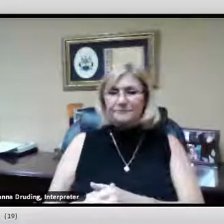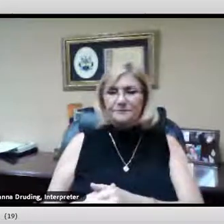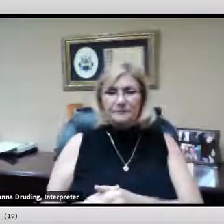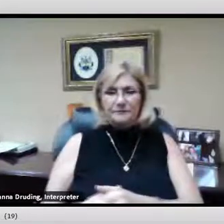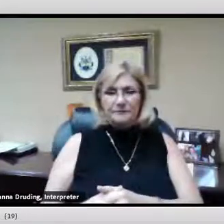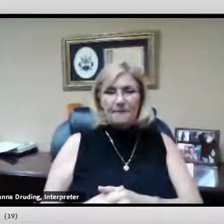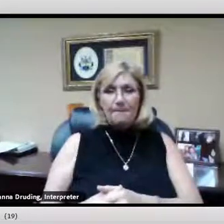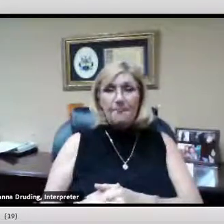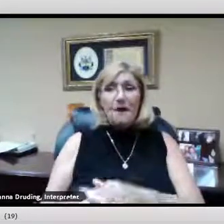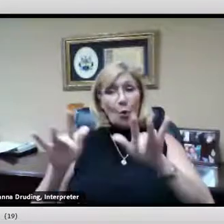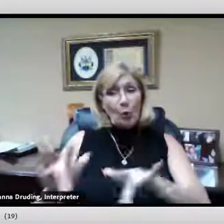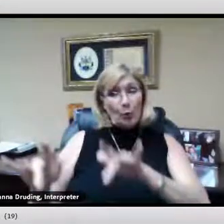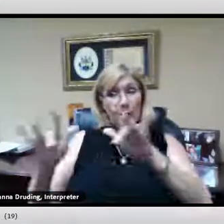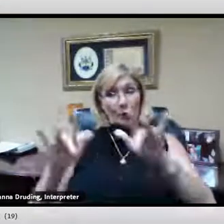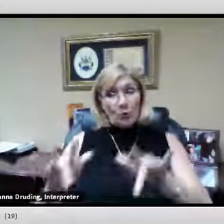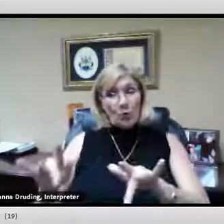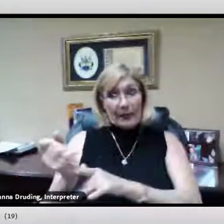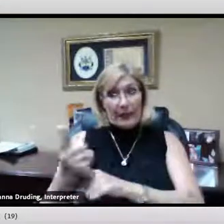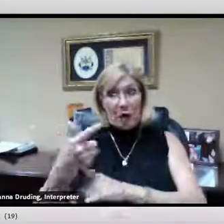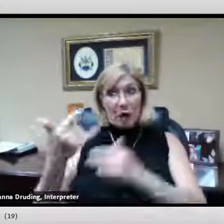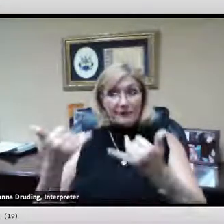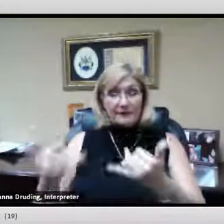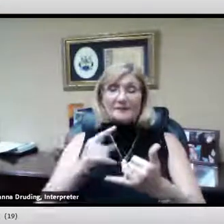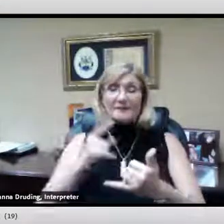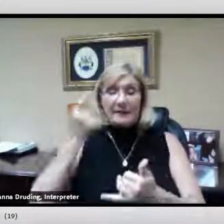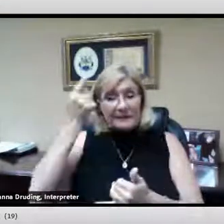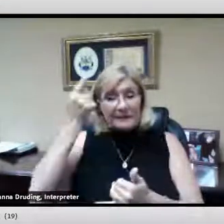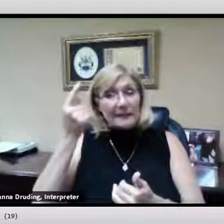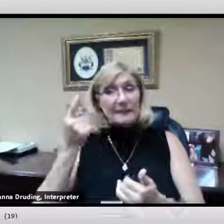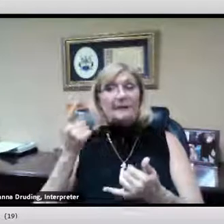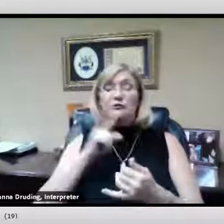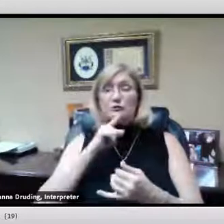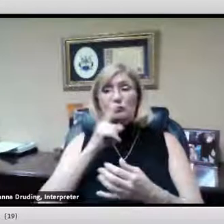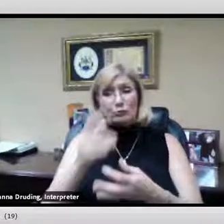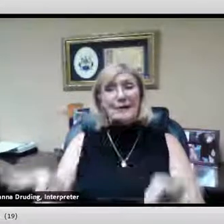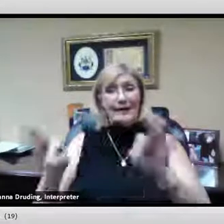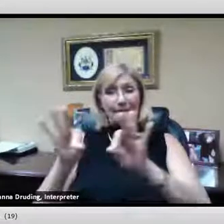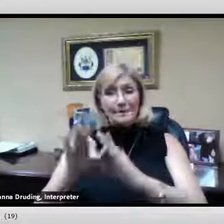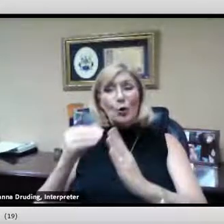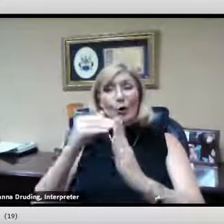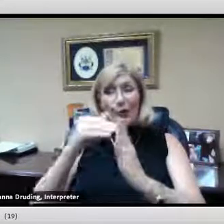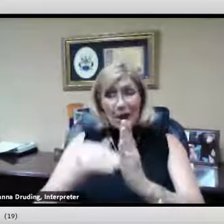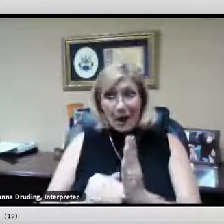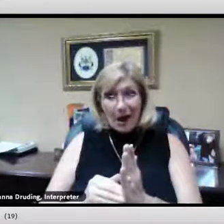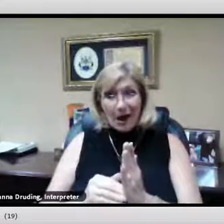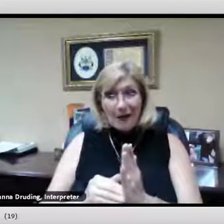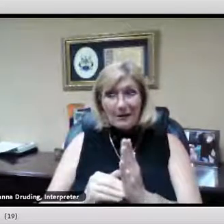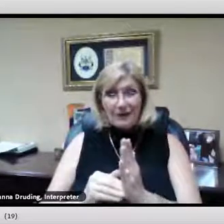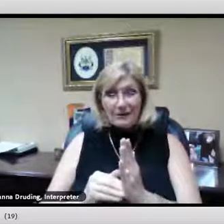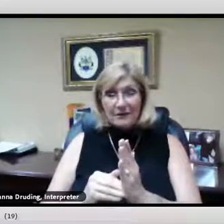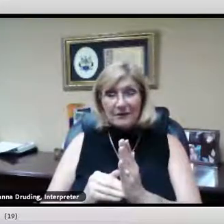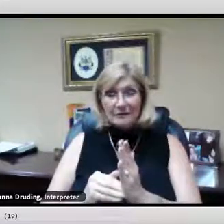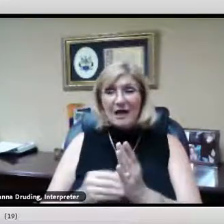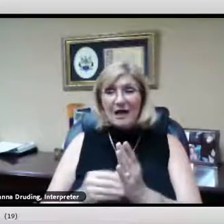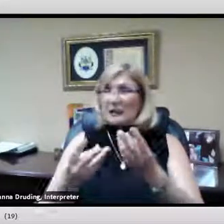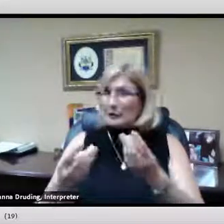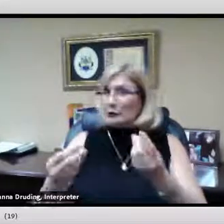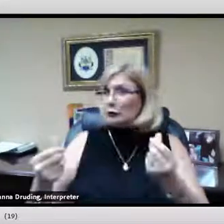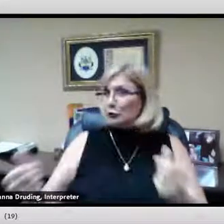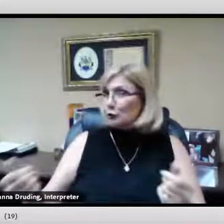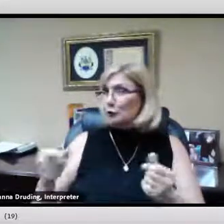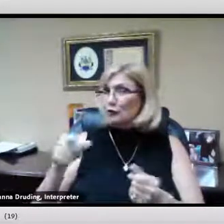For recording all of this, I do think it's very important to log the solutions